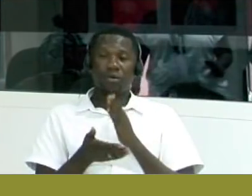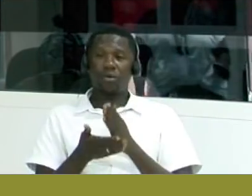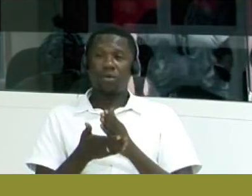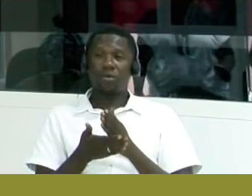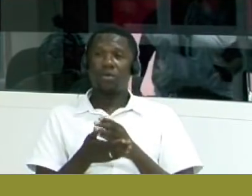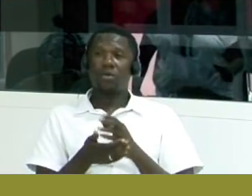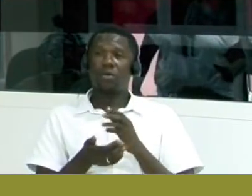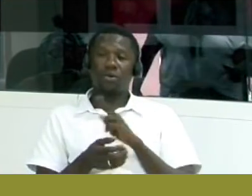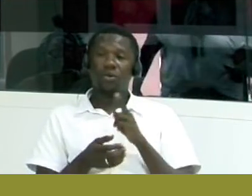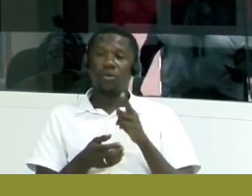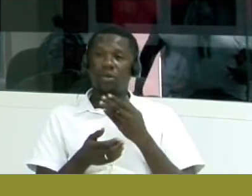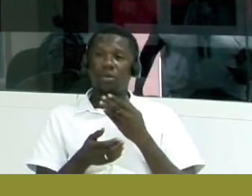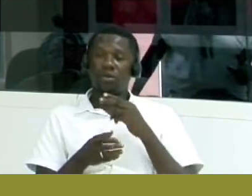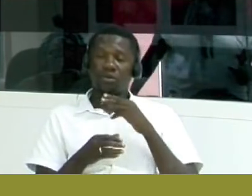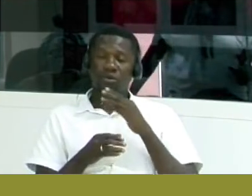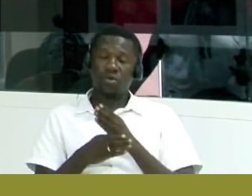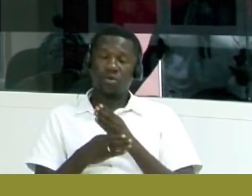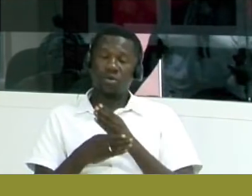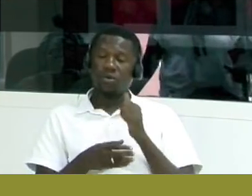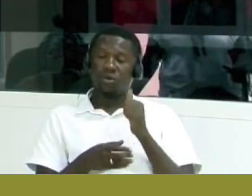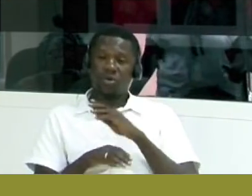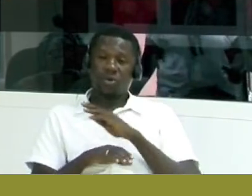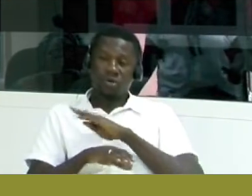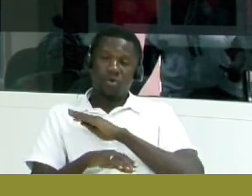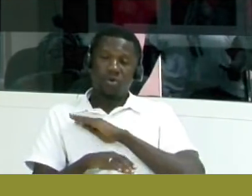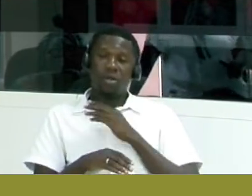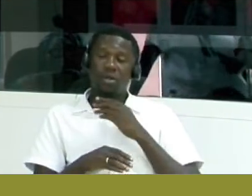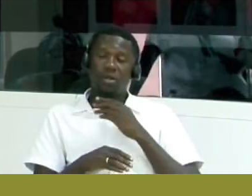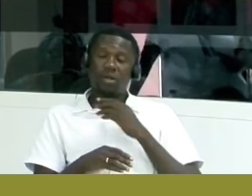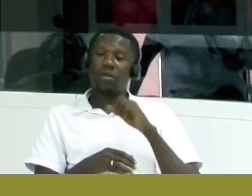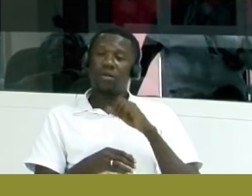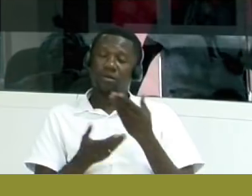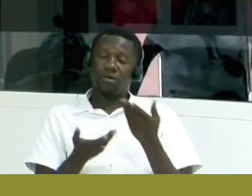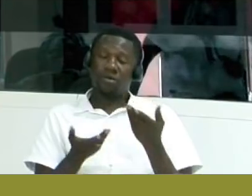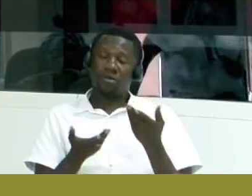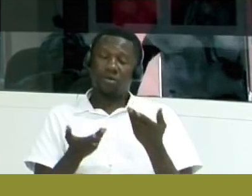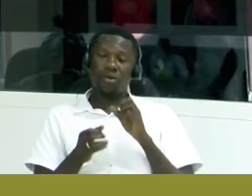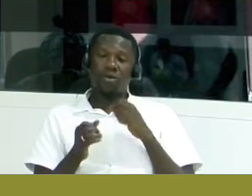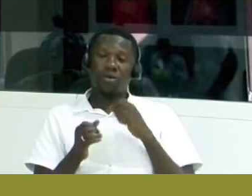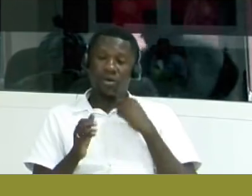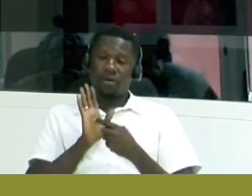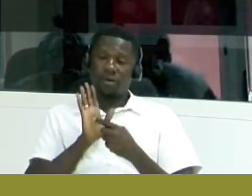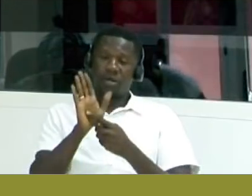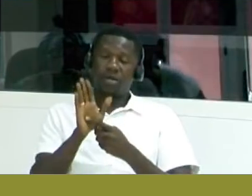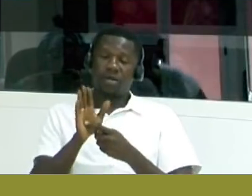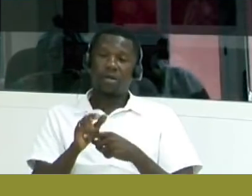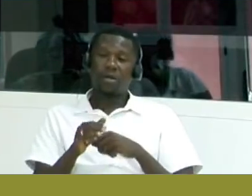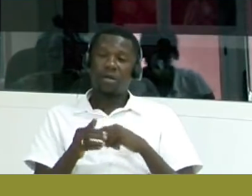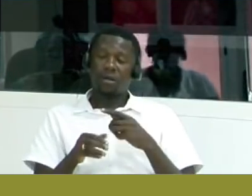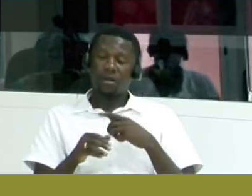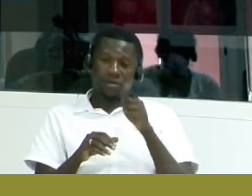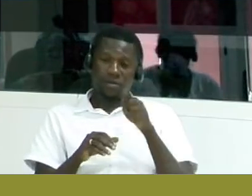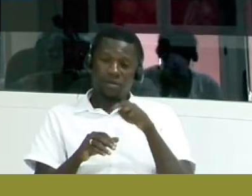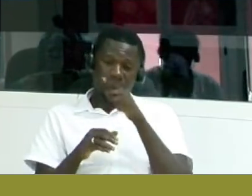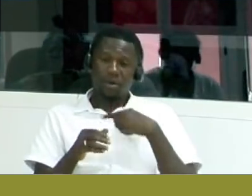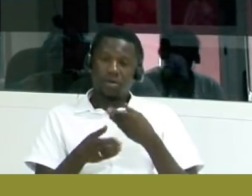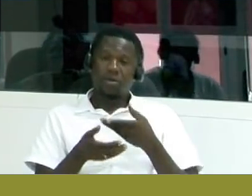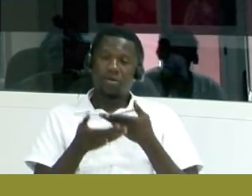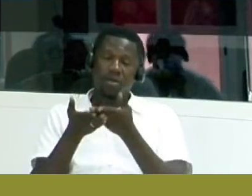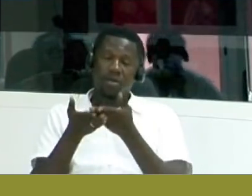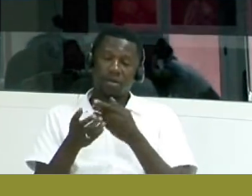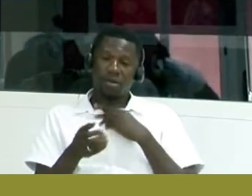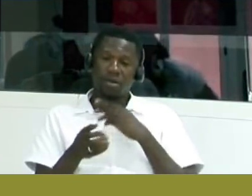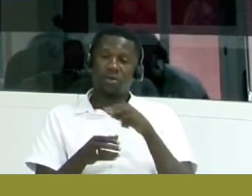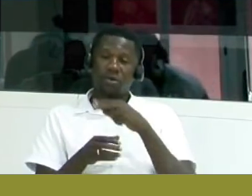it's not insubordination. It is also insubordination. Never mind. You have identified an offense that would have been committed. That would be disobedience to